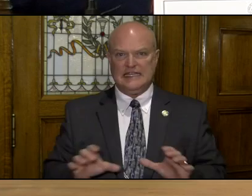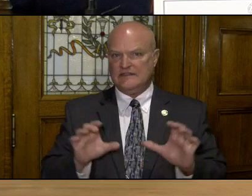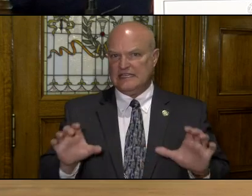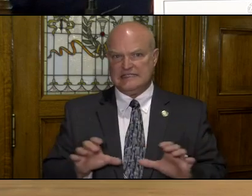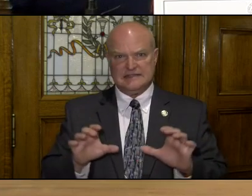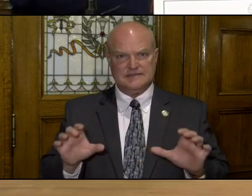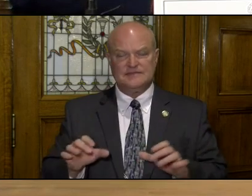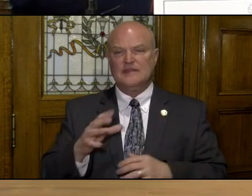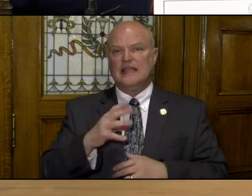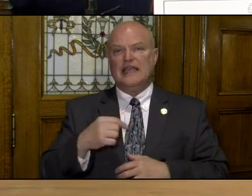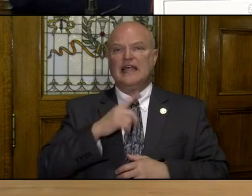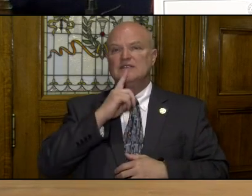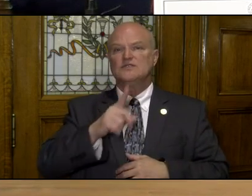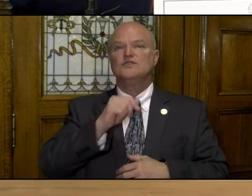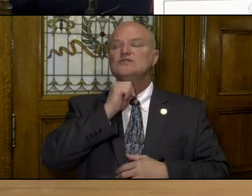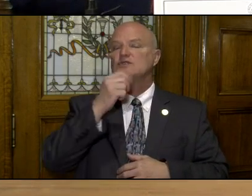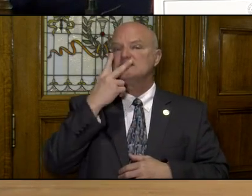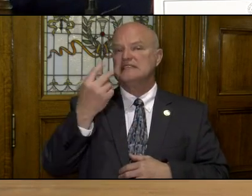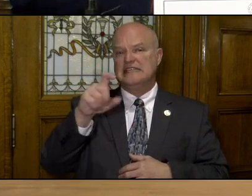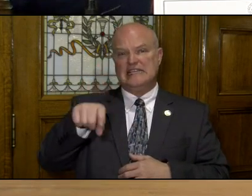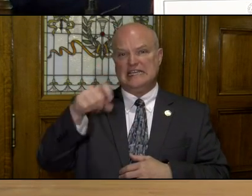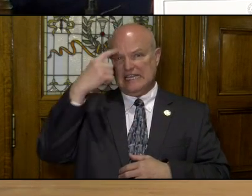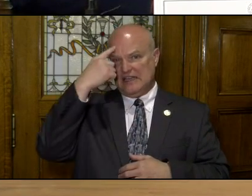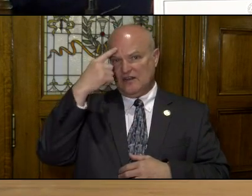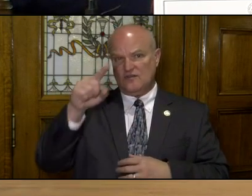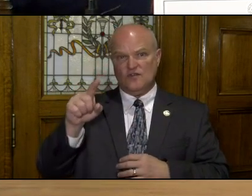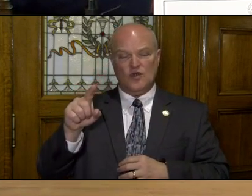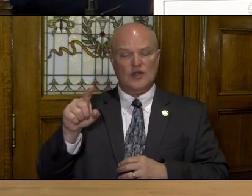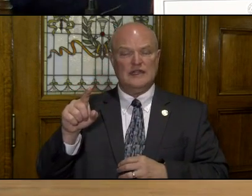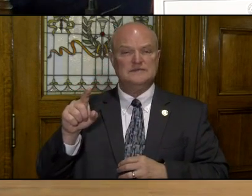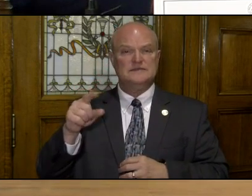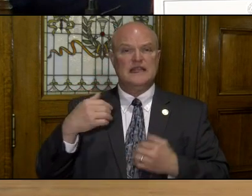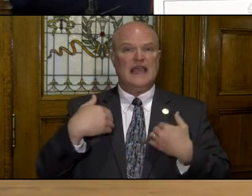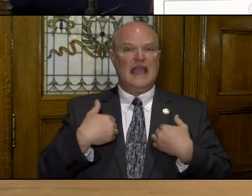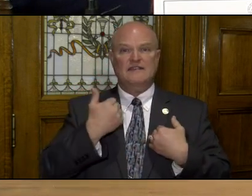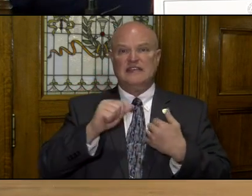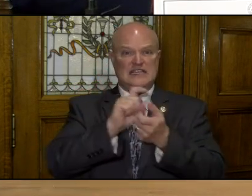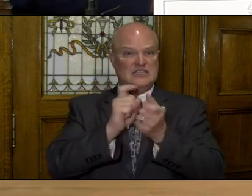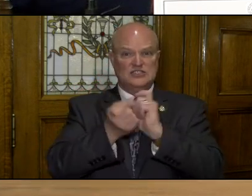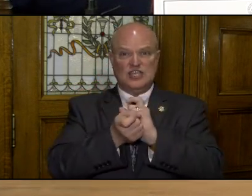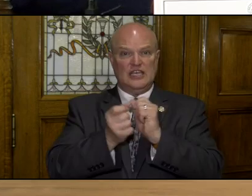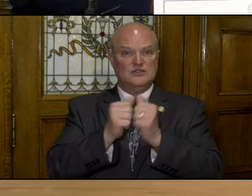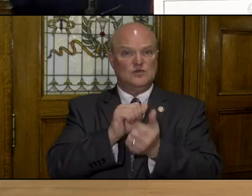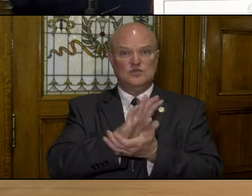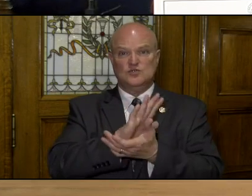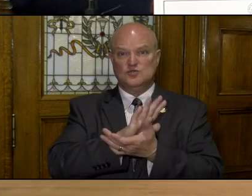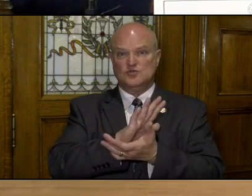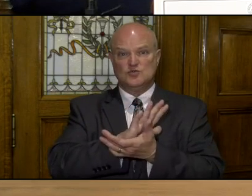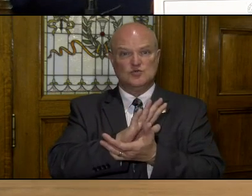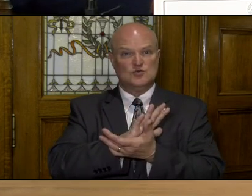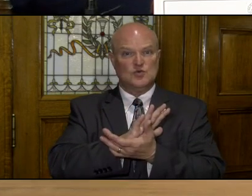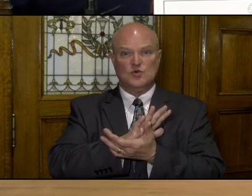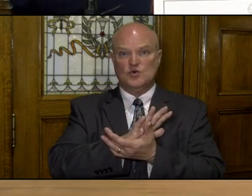activities, and I certainly don't see any need for having any change in school